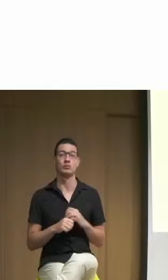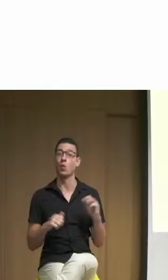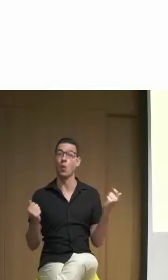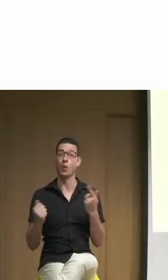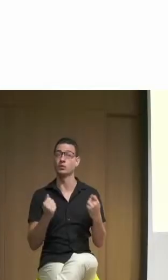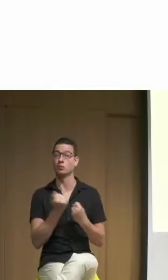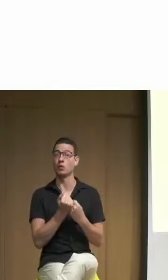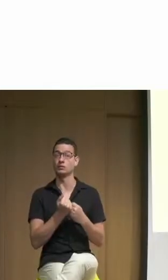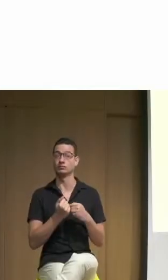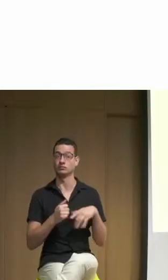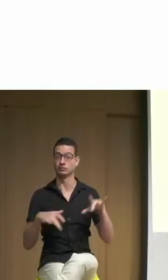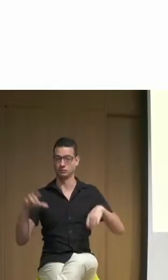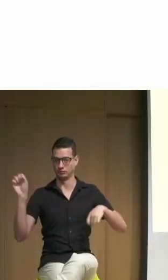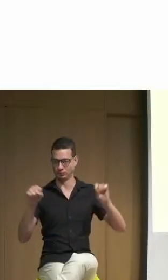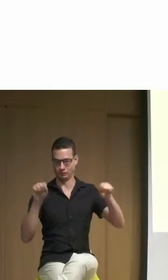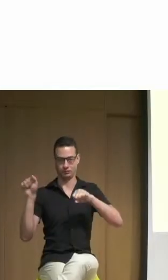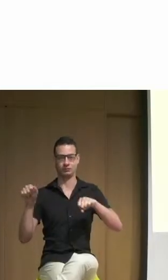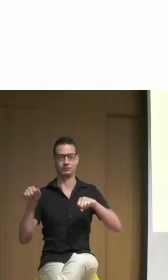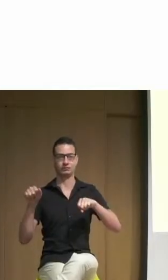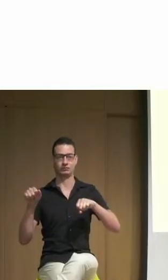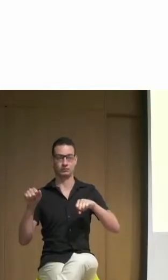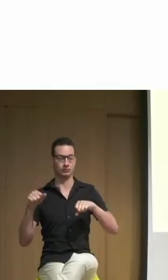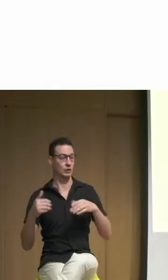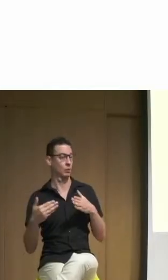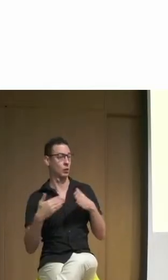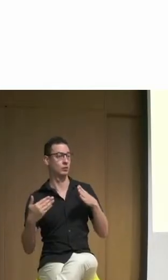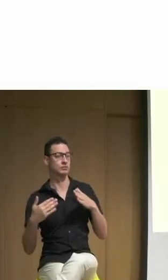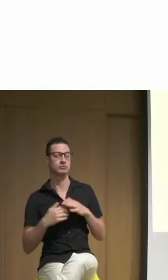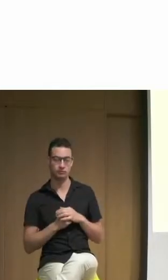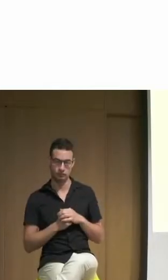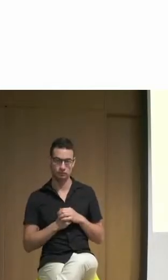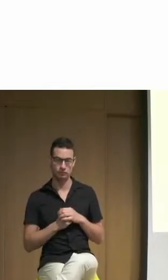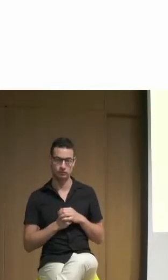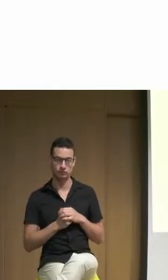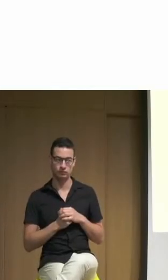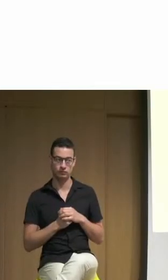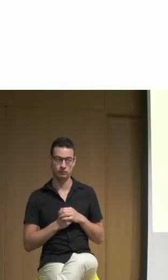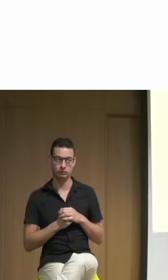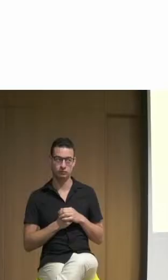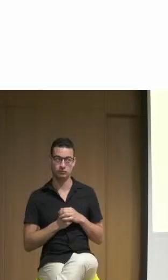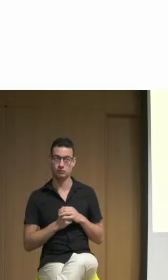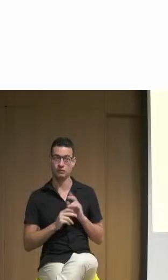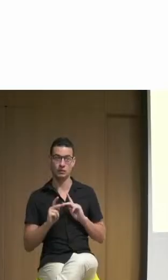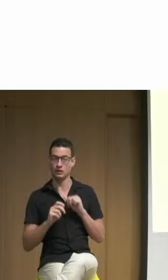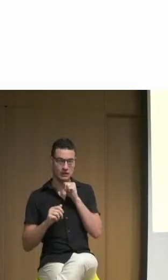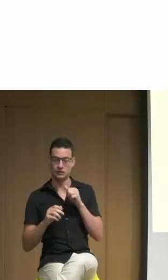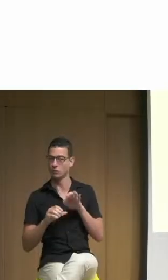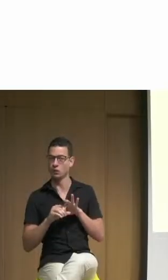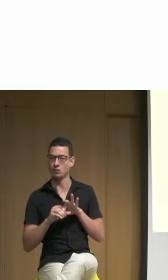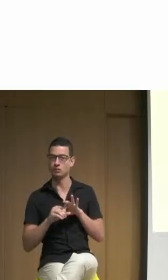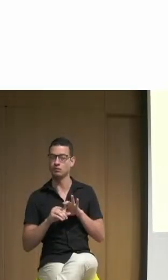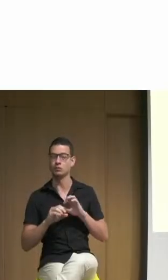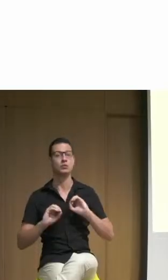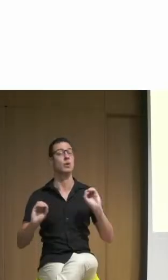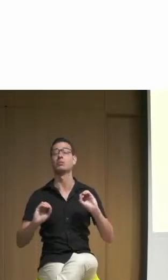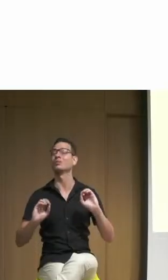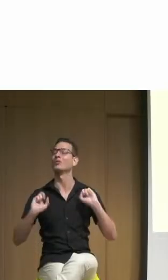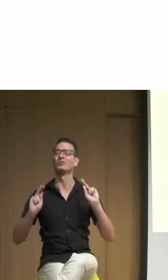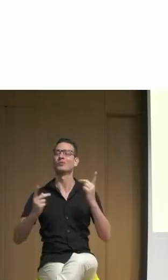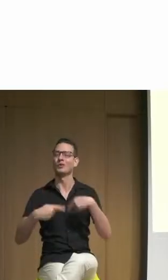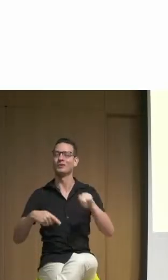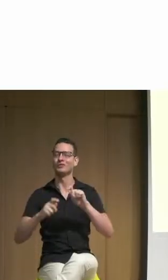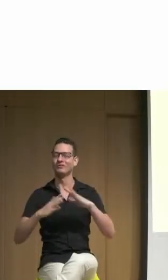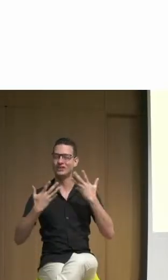favor? all in favor? Aye. Opposed? Abstentions? We are adjourned. Thank you. Thank you for coming.